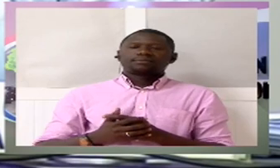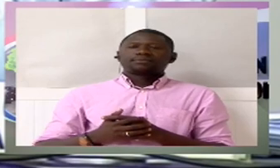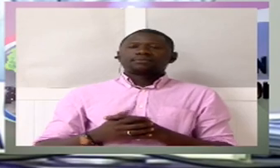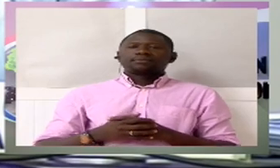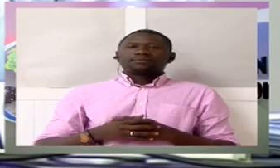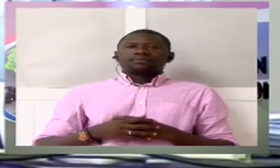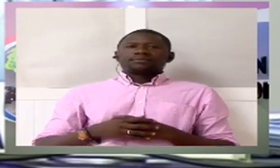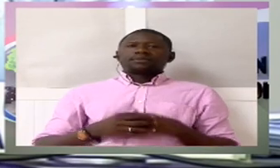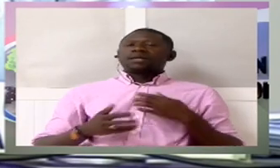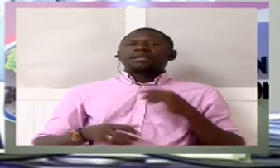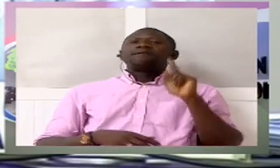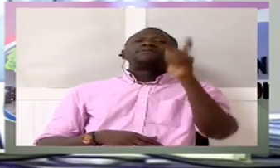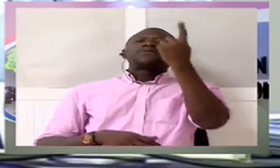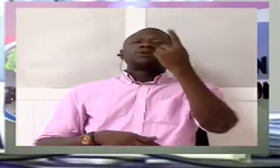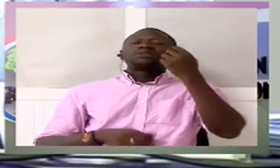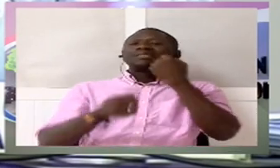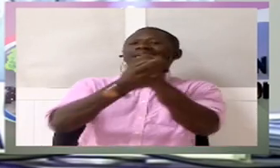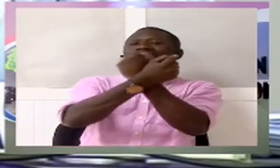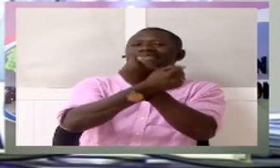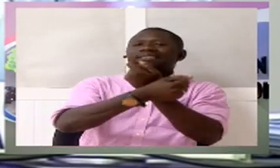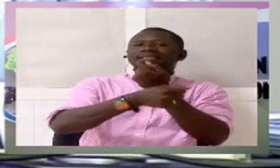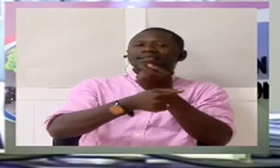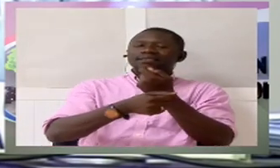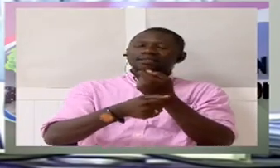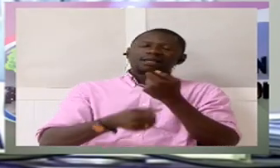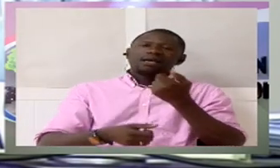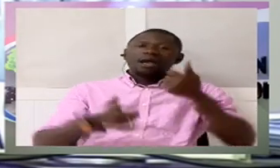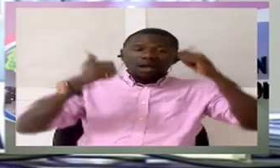And the first arrest happened in